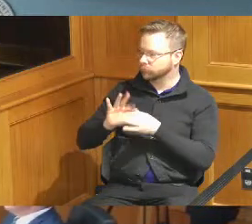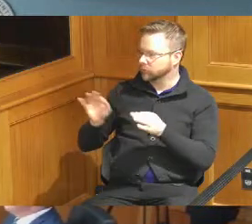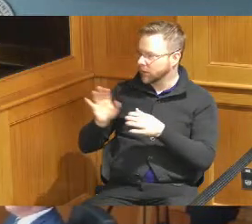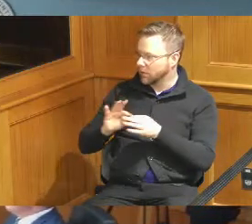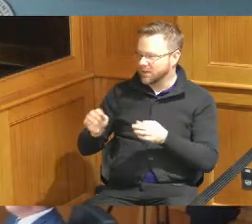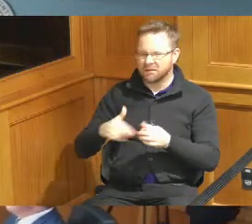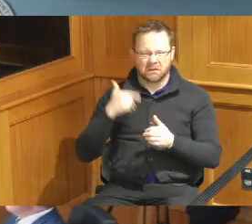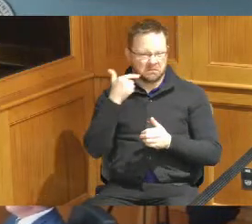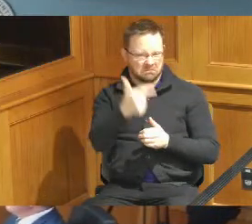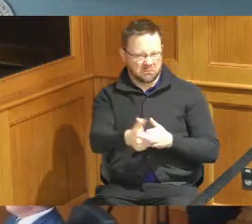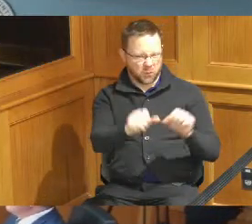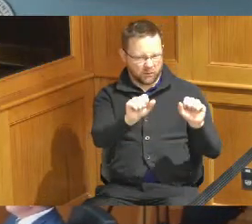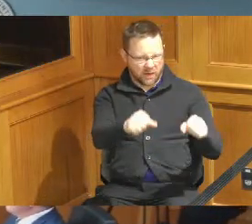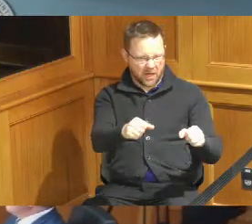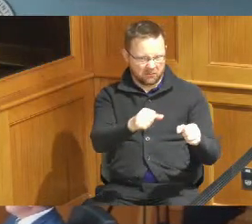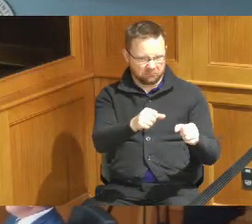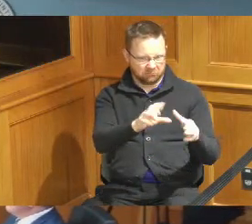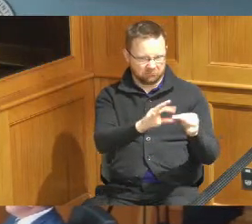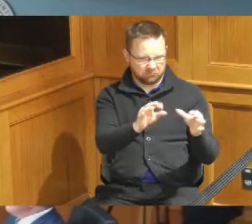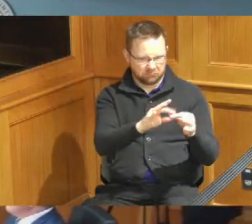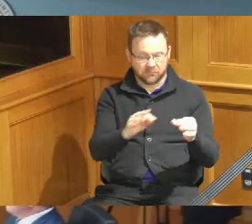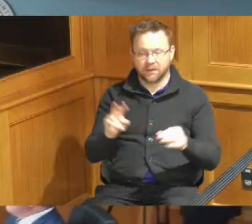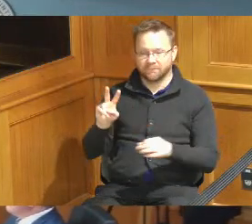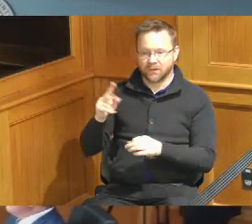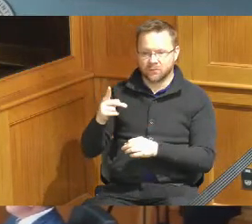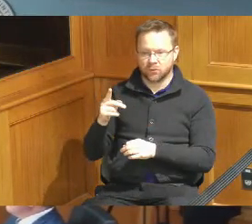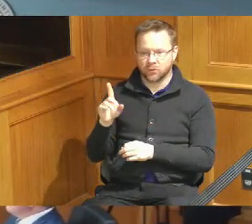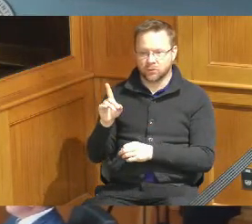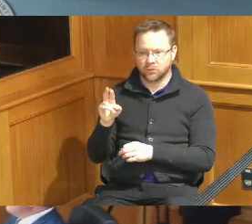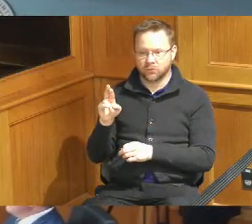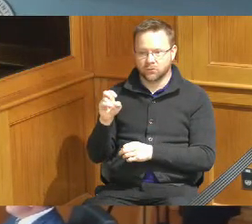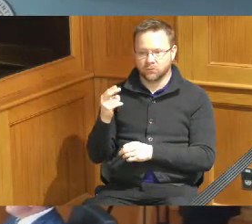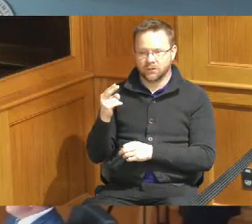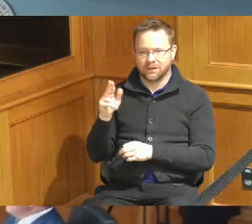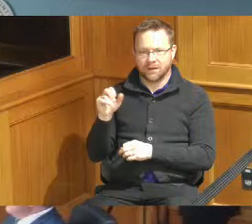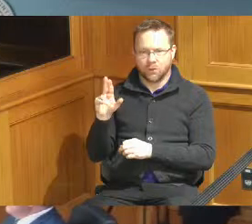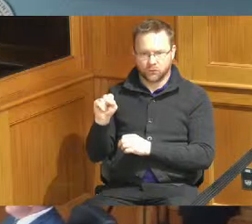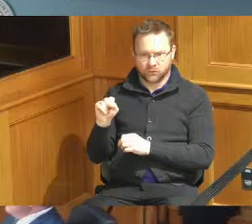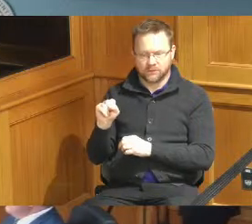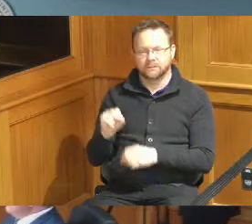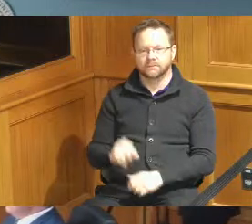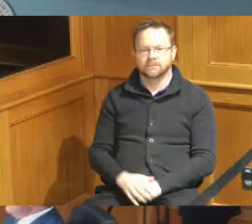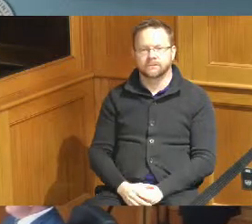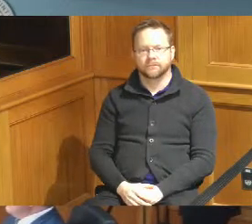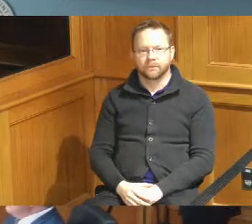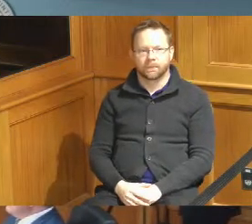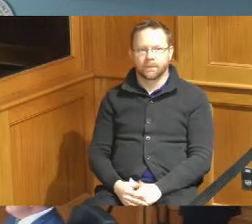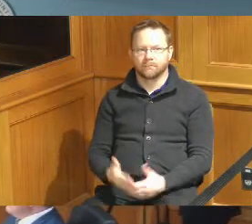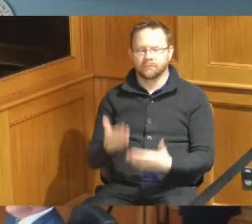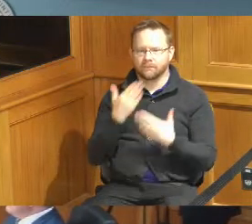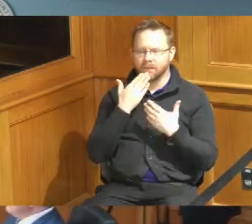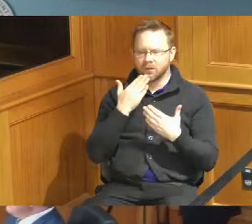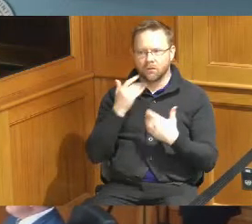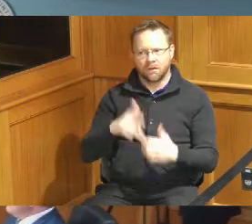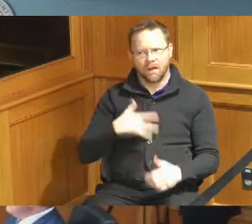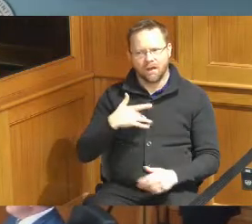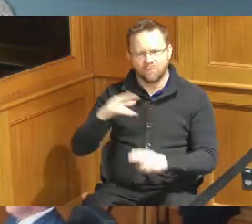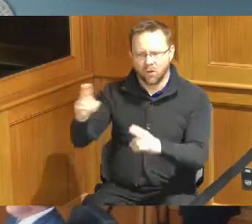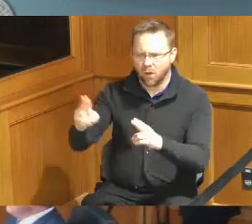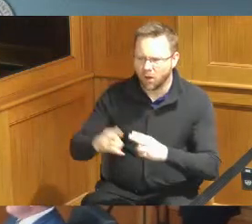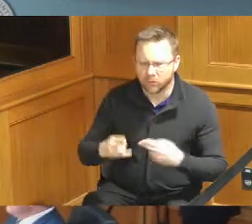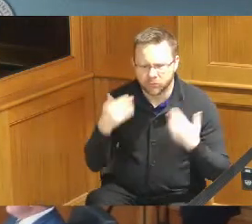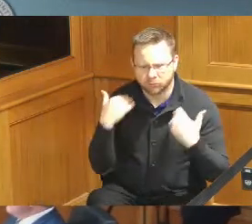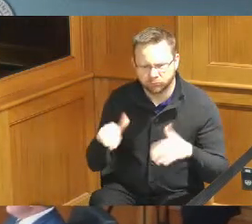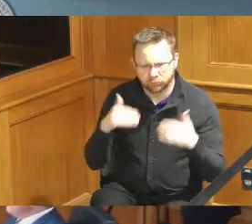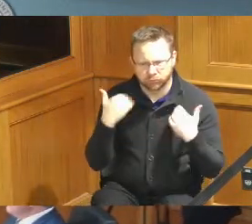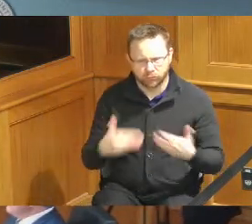be able to say a word. I'll open it up to Vice President Denise Driehaus. Thank you. It is an honor to be here with all